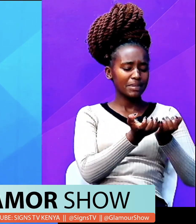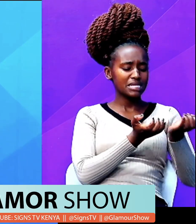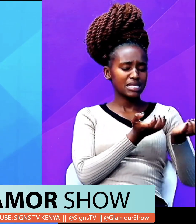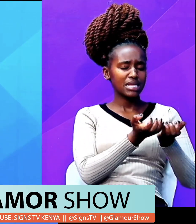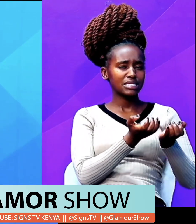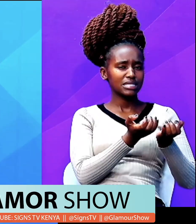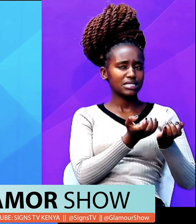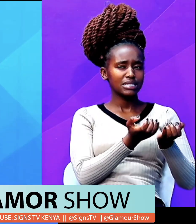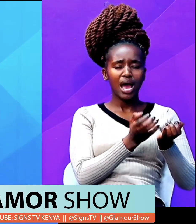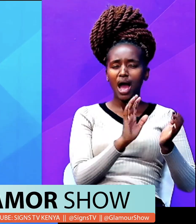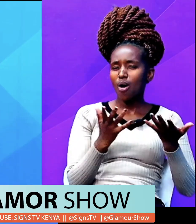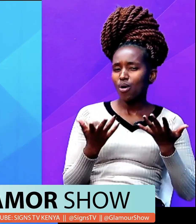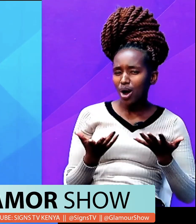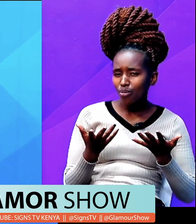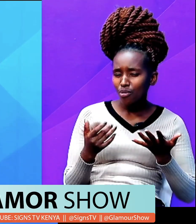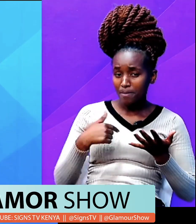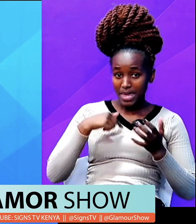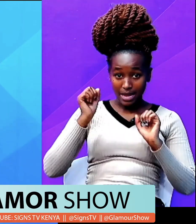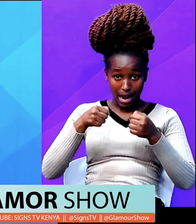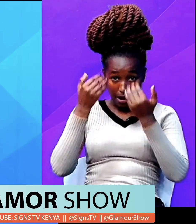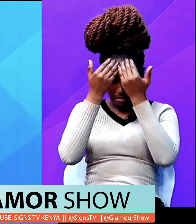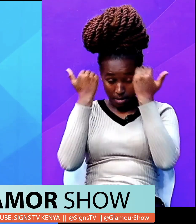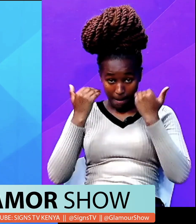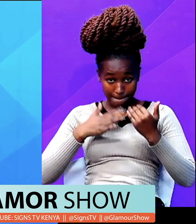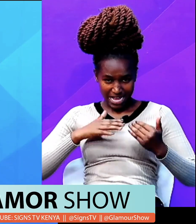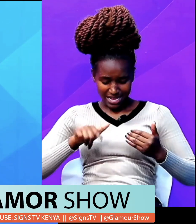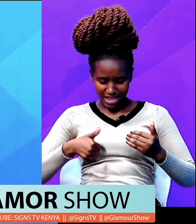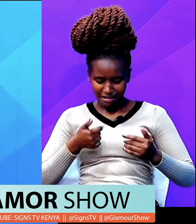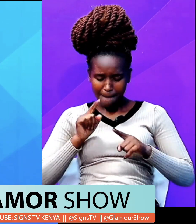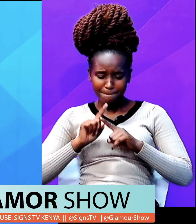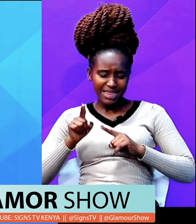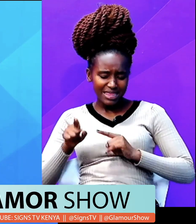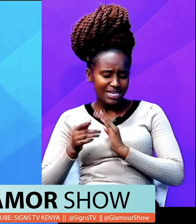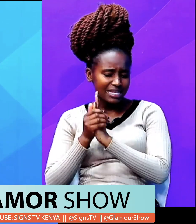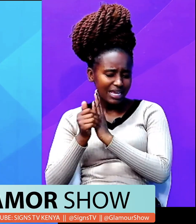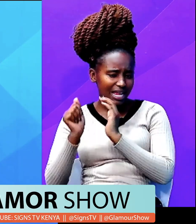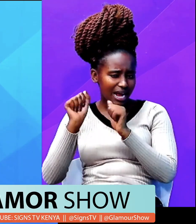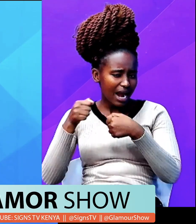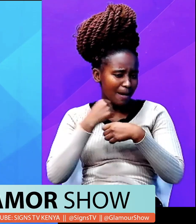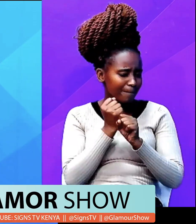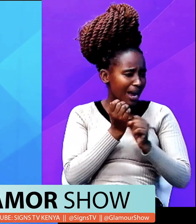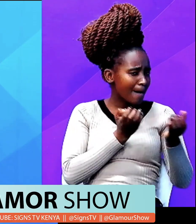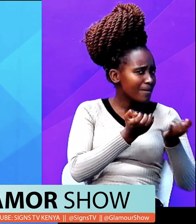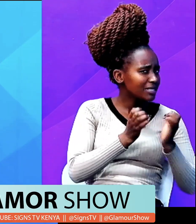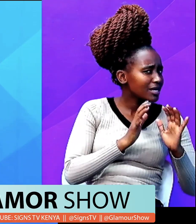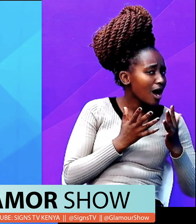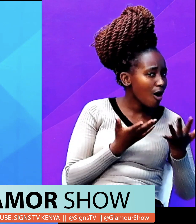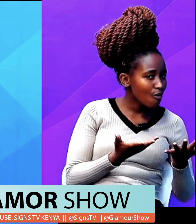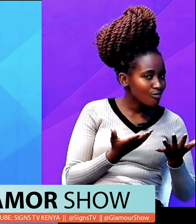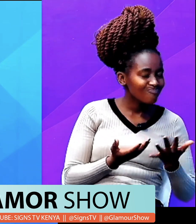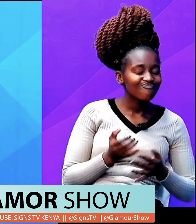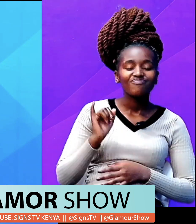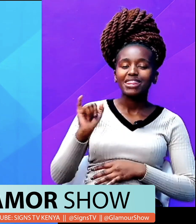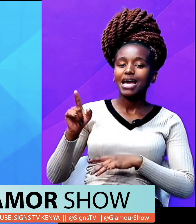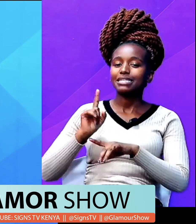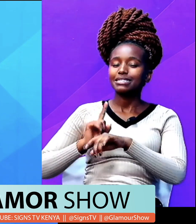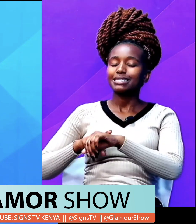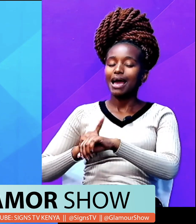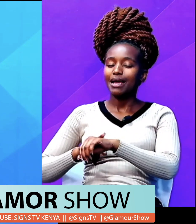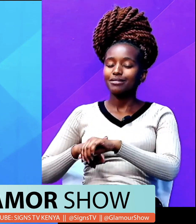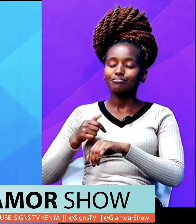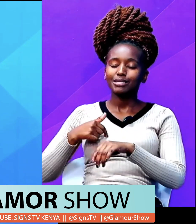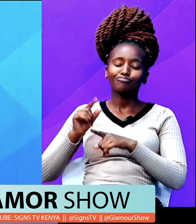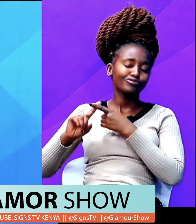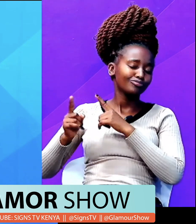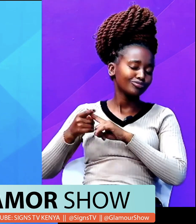makeup. So I felt maybe not now, let me buy some time, let me not do